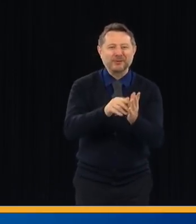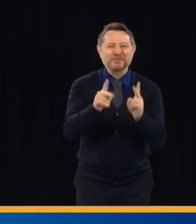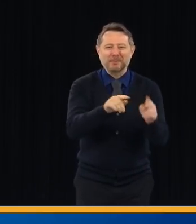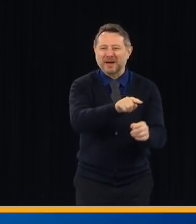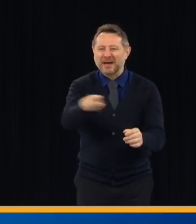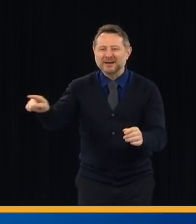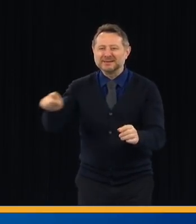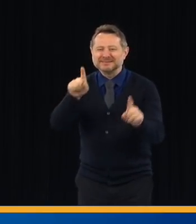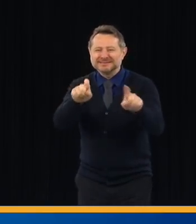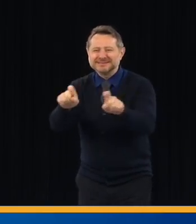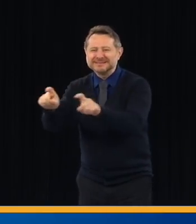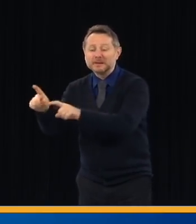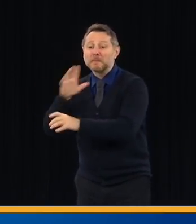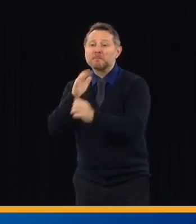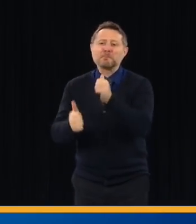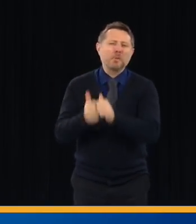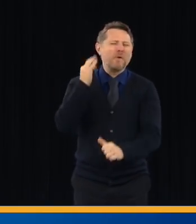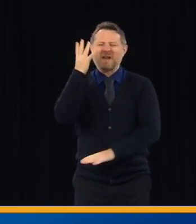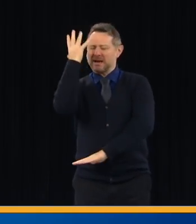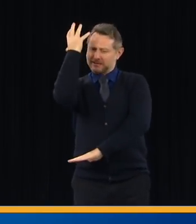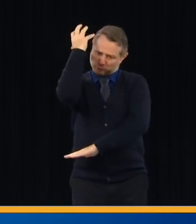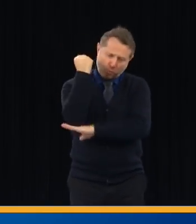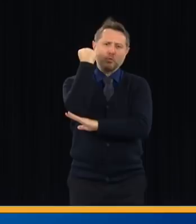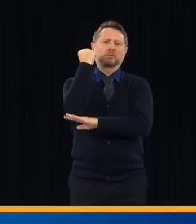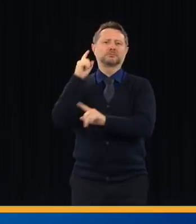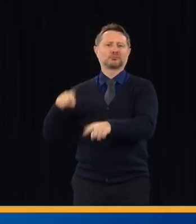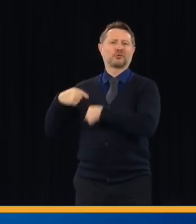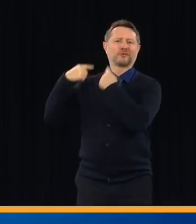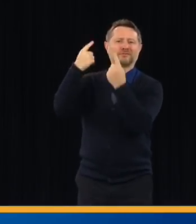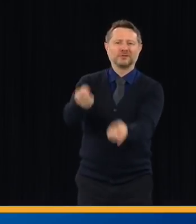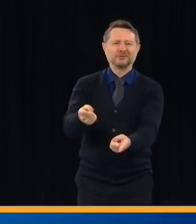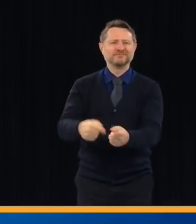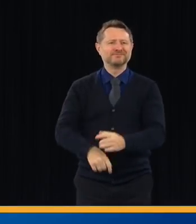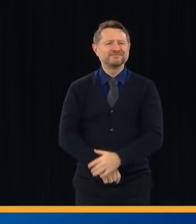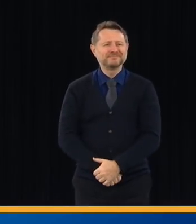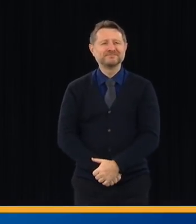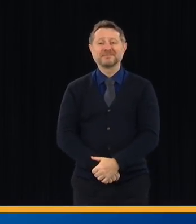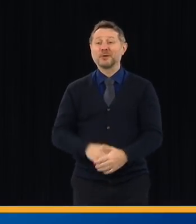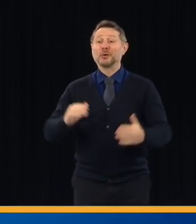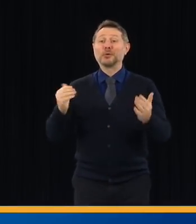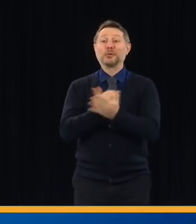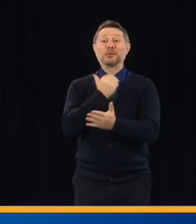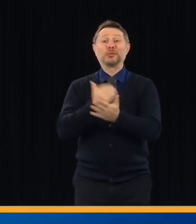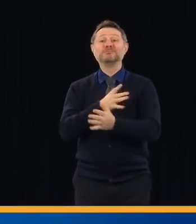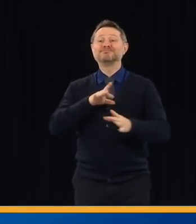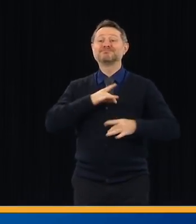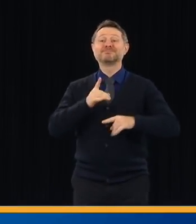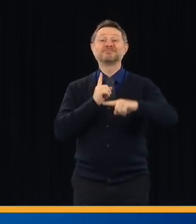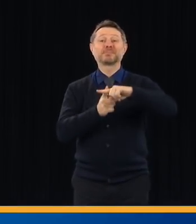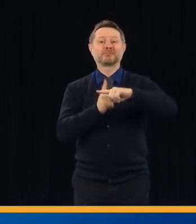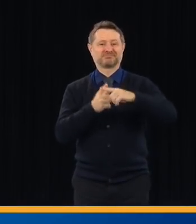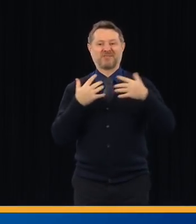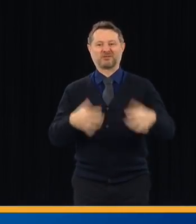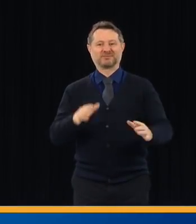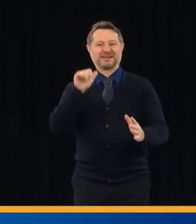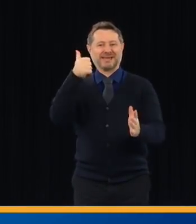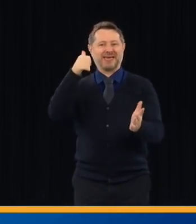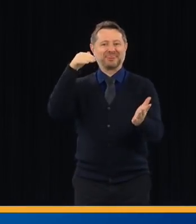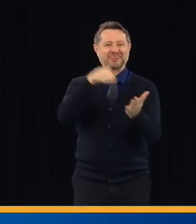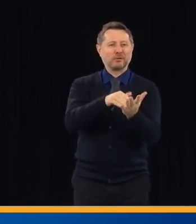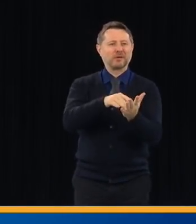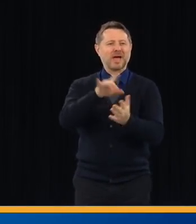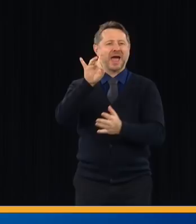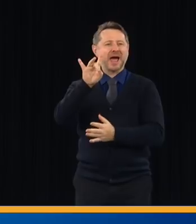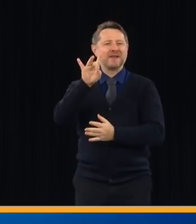news. 283,000 total tested. Number of new cases, 10,841. New